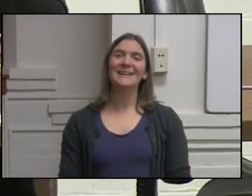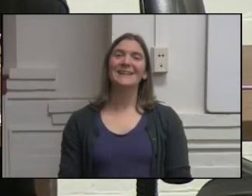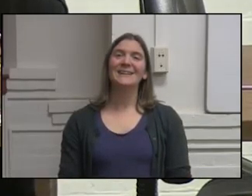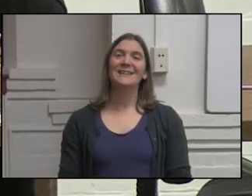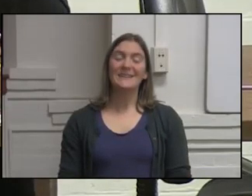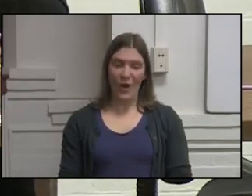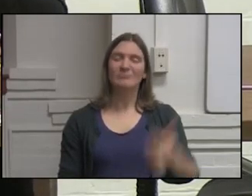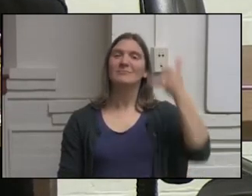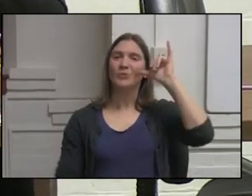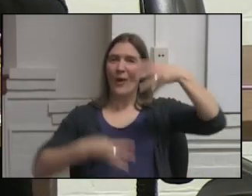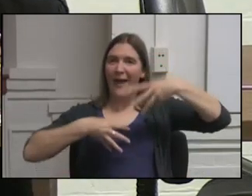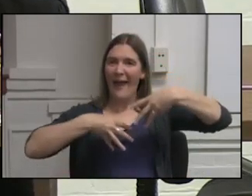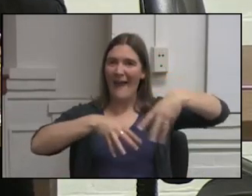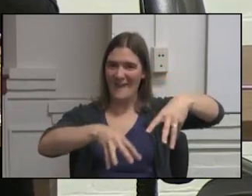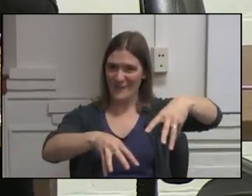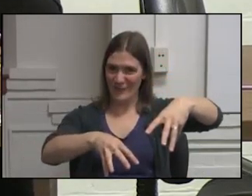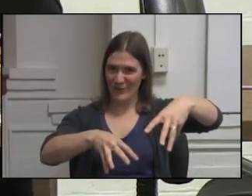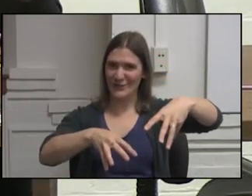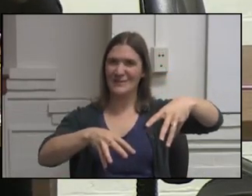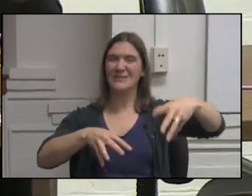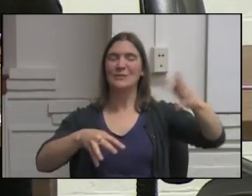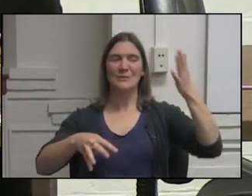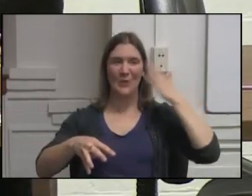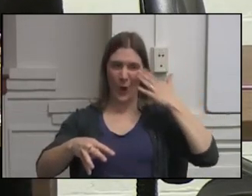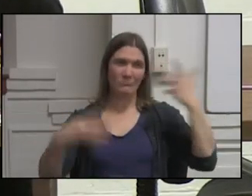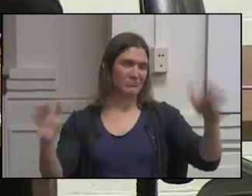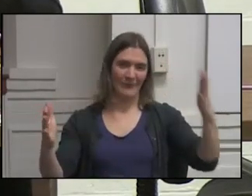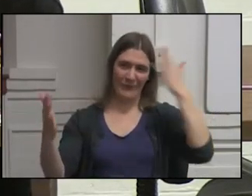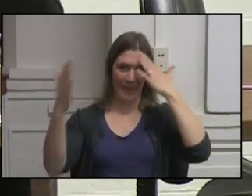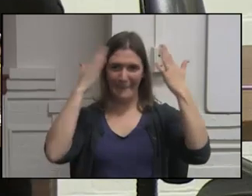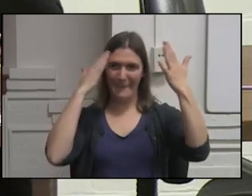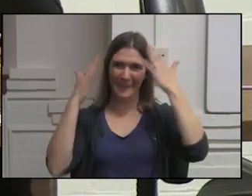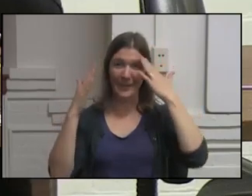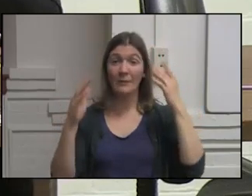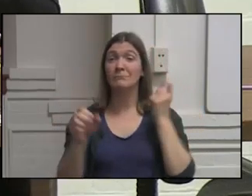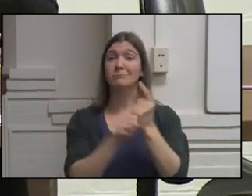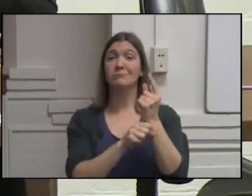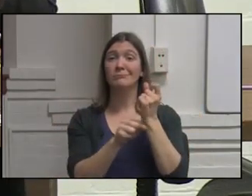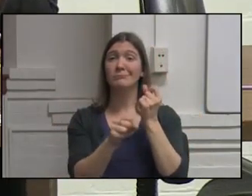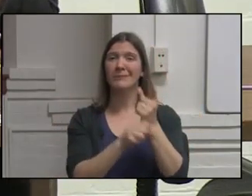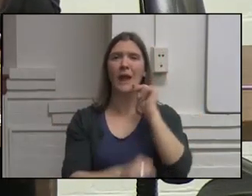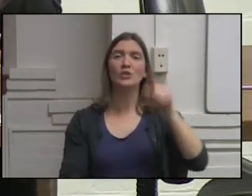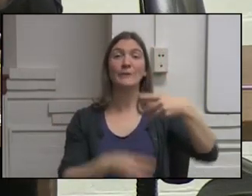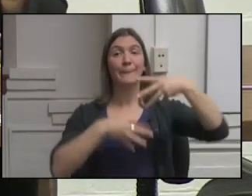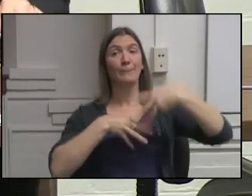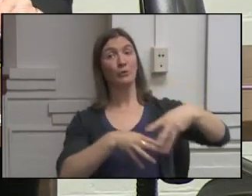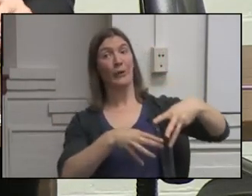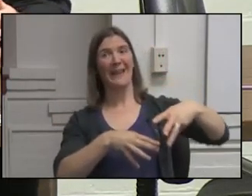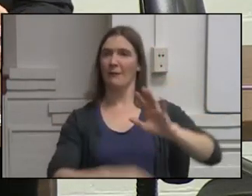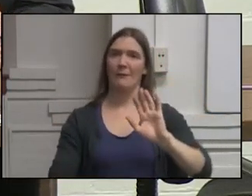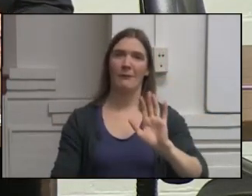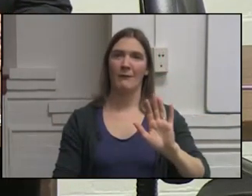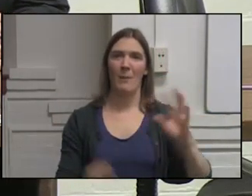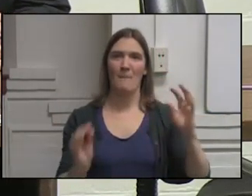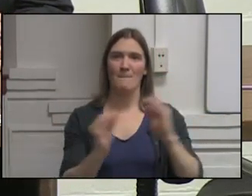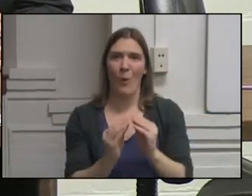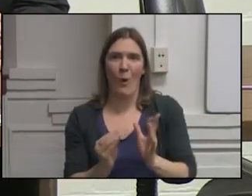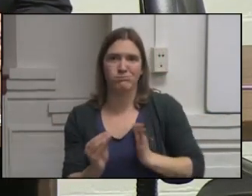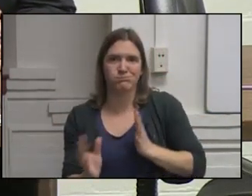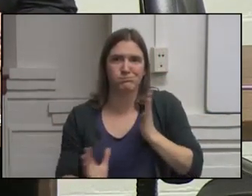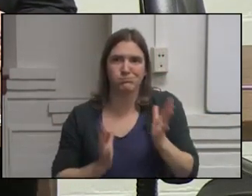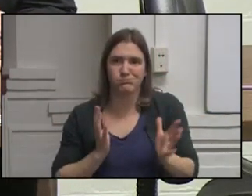So the Strolling of the Heifers, as many of the viewers know and the people here, it's more than a parade. The parade and